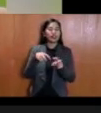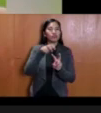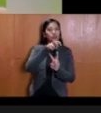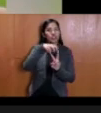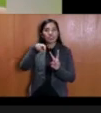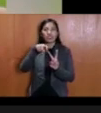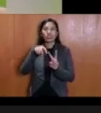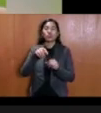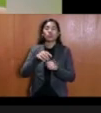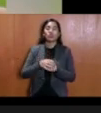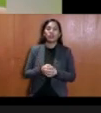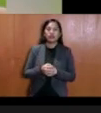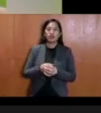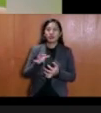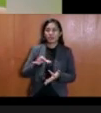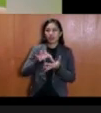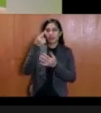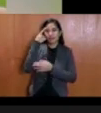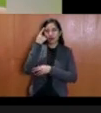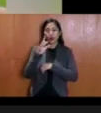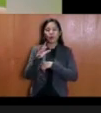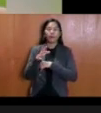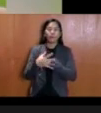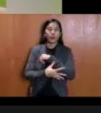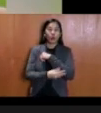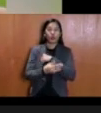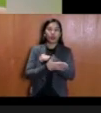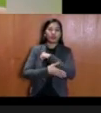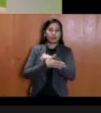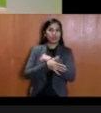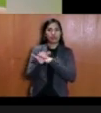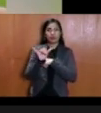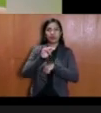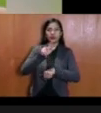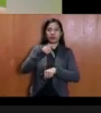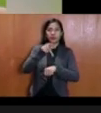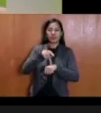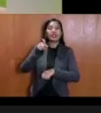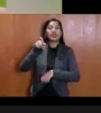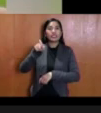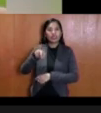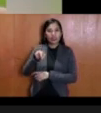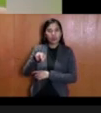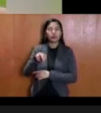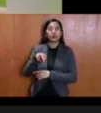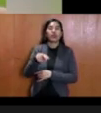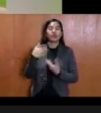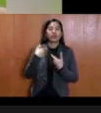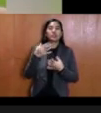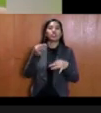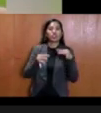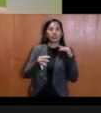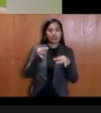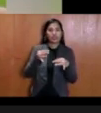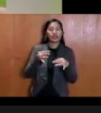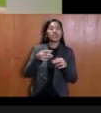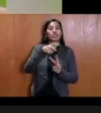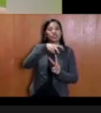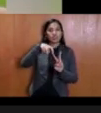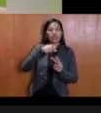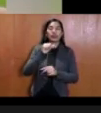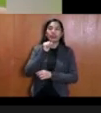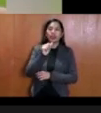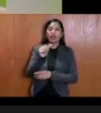a developing country like the Philippines, needs to be a just transition and should not transfer the